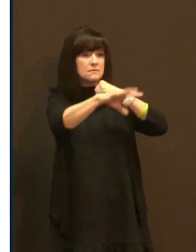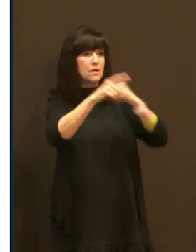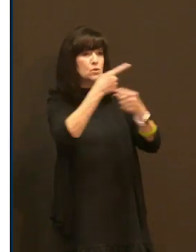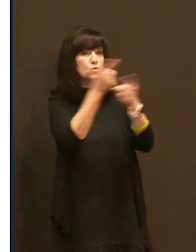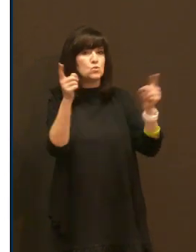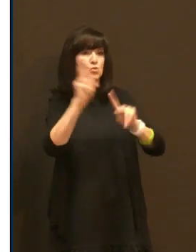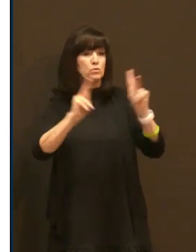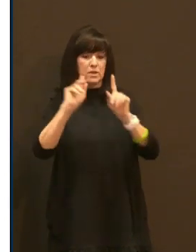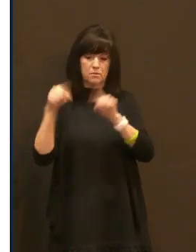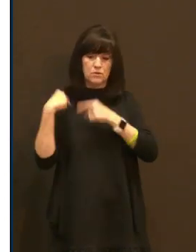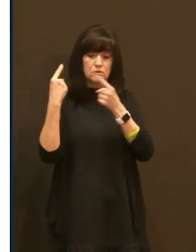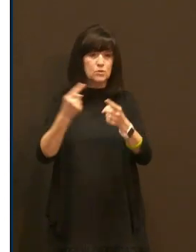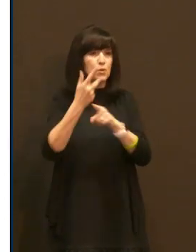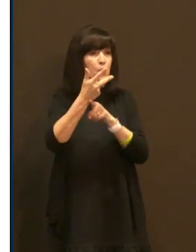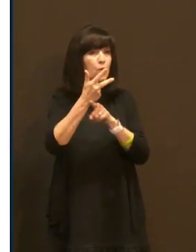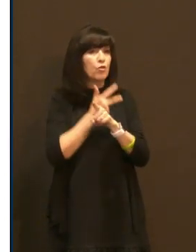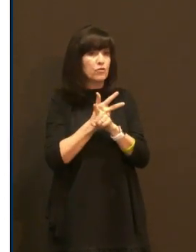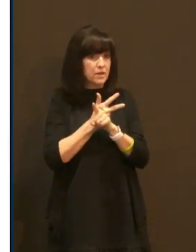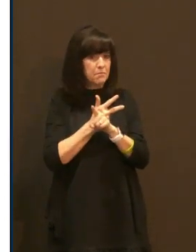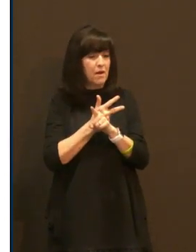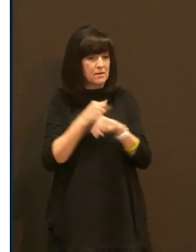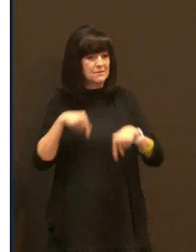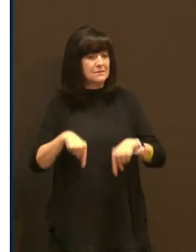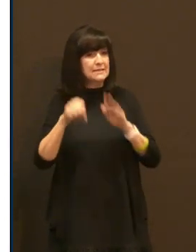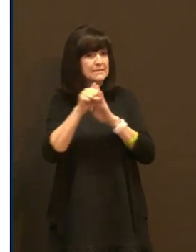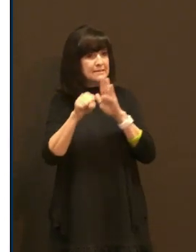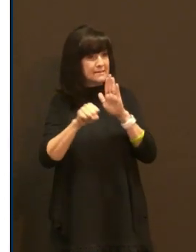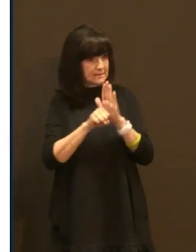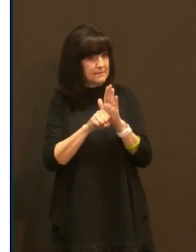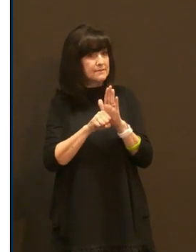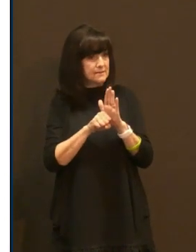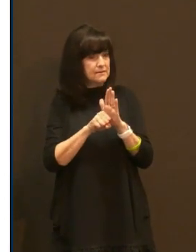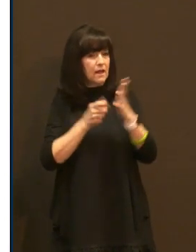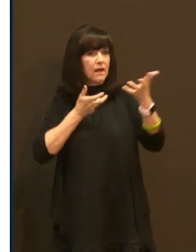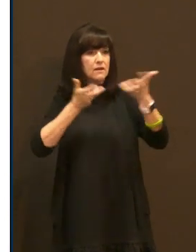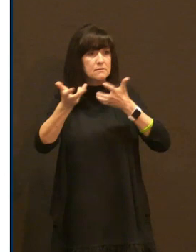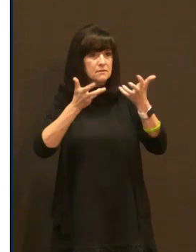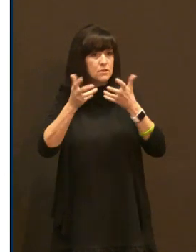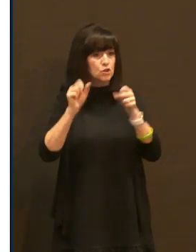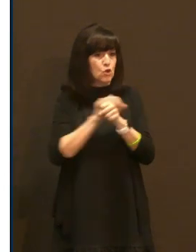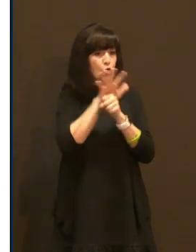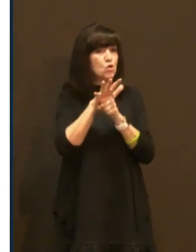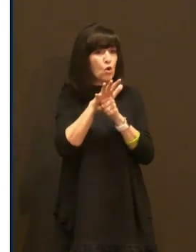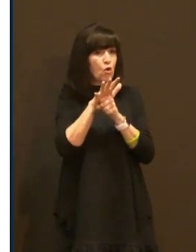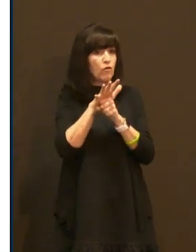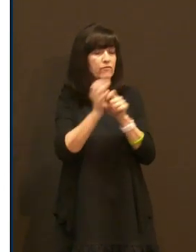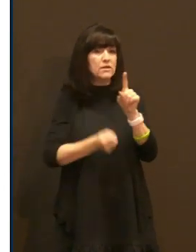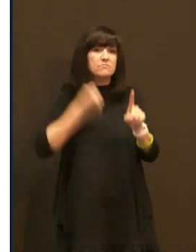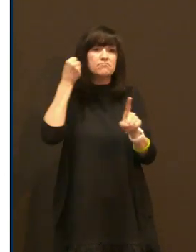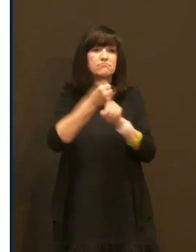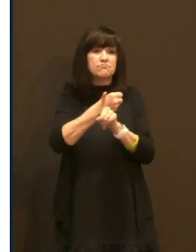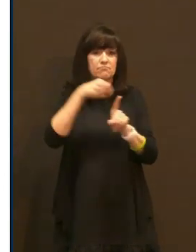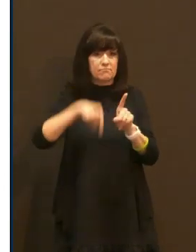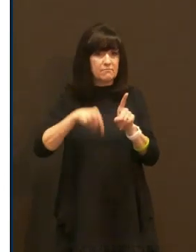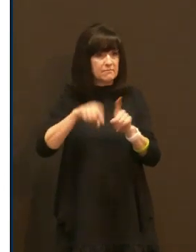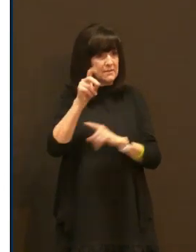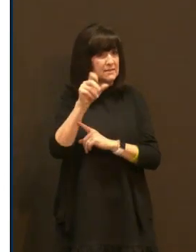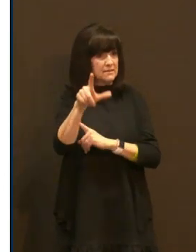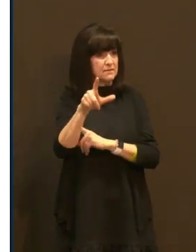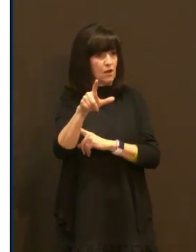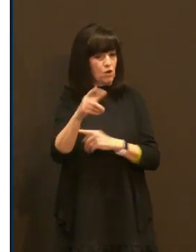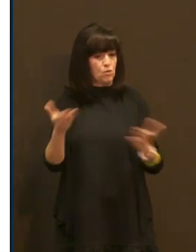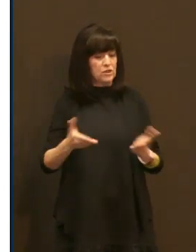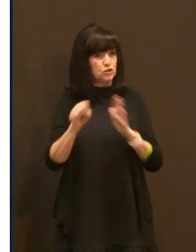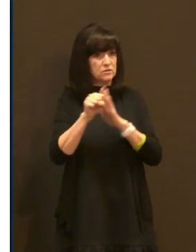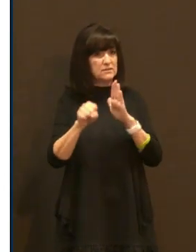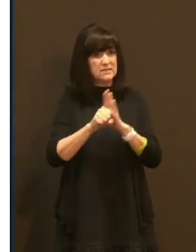months as the state has responded to the COVID-19 pandemic here in our state.